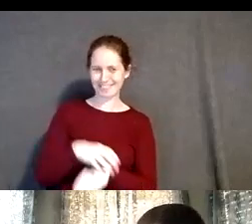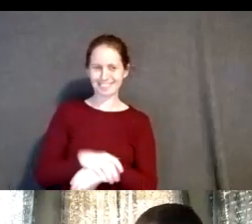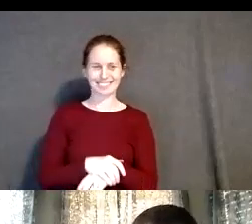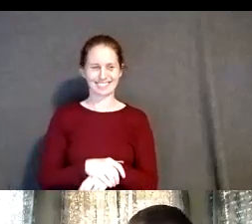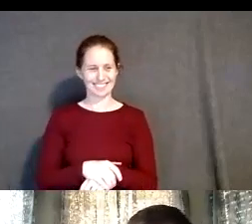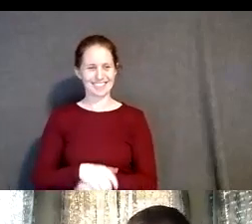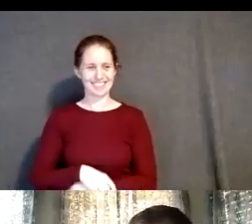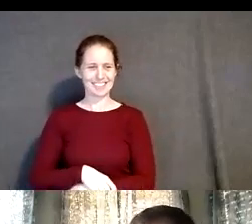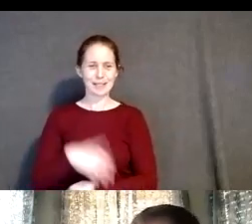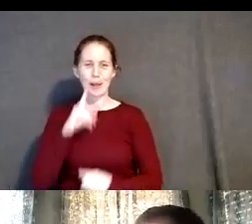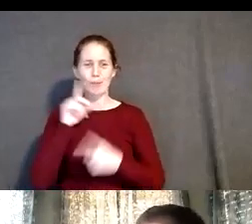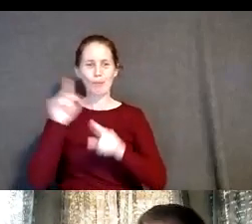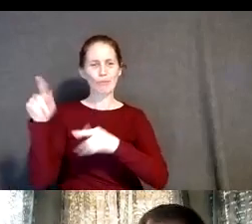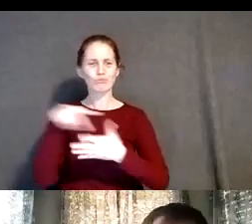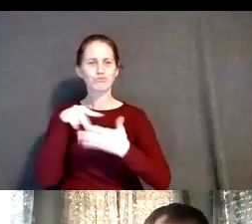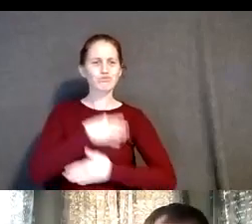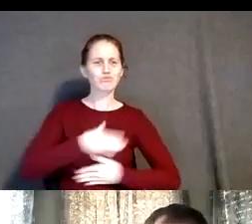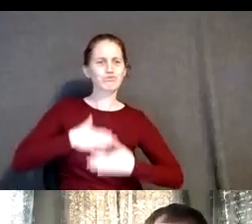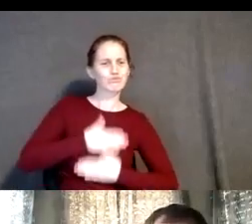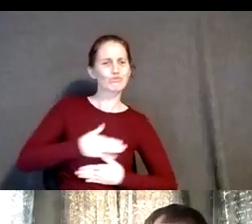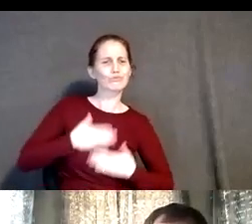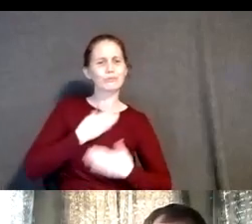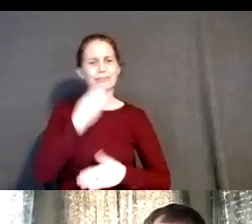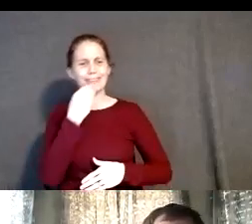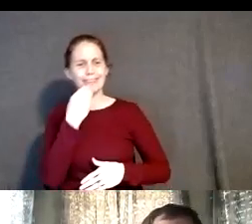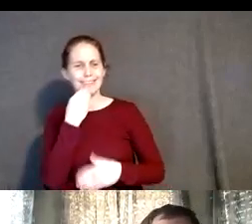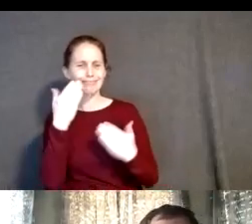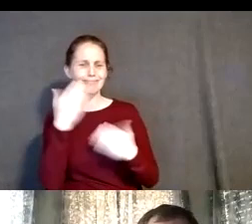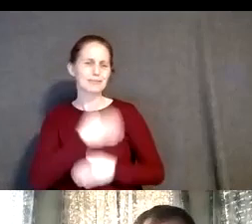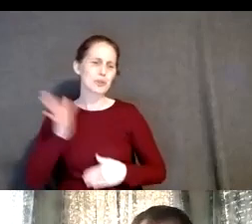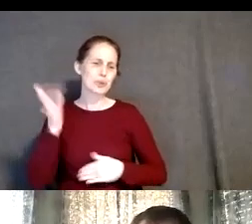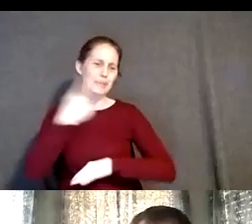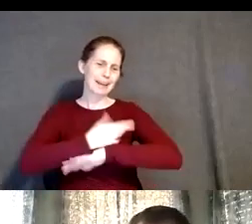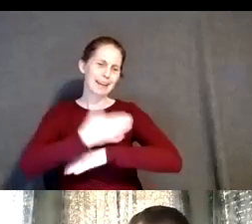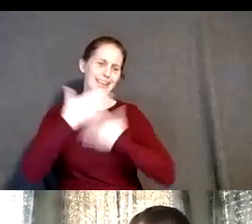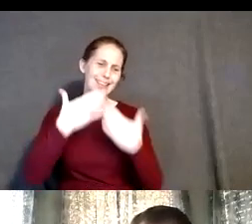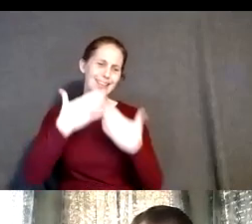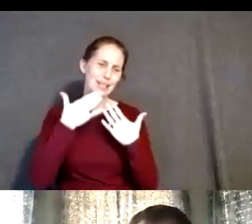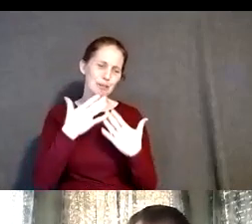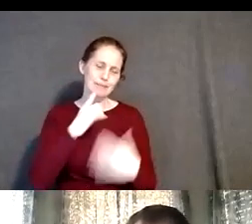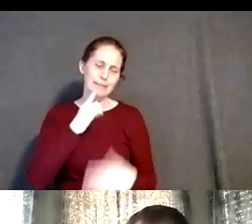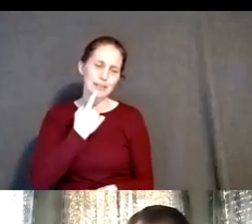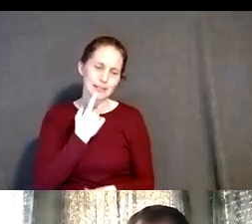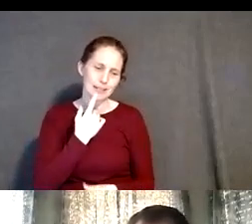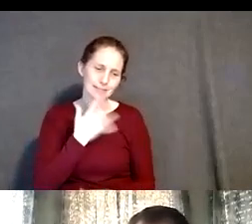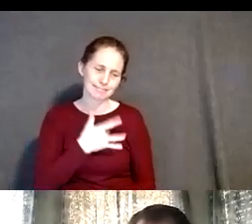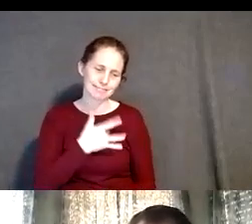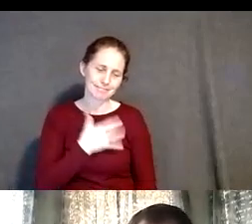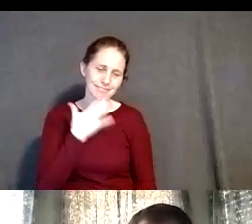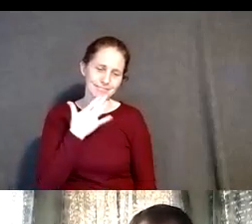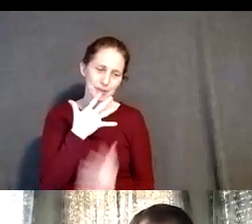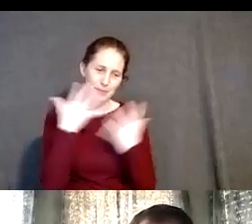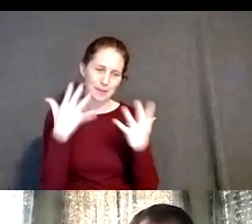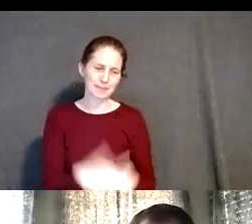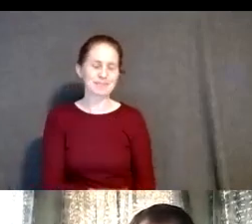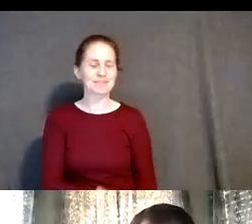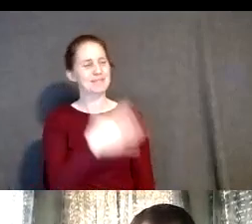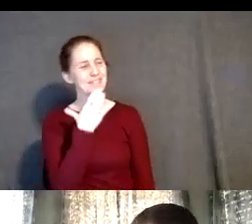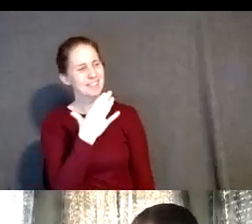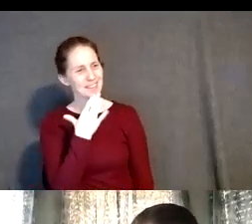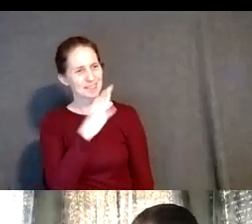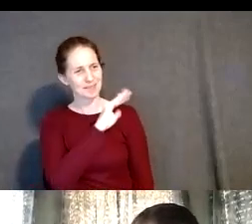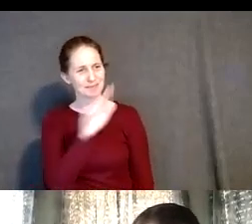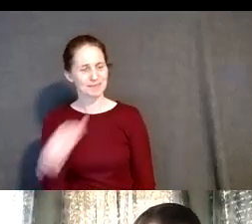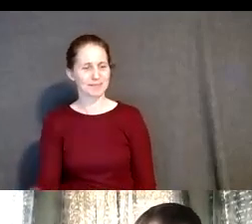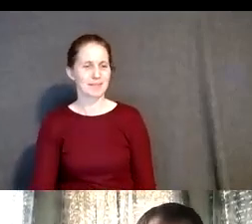rug and have lunch and enjoy the day. And thank you sincerely from the heart. Thank you very much. Thank you. Thank